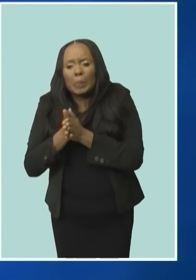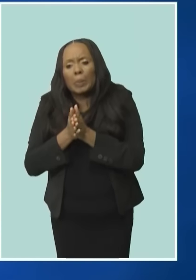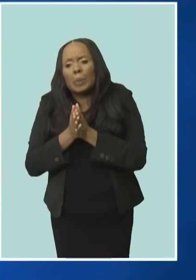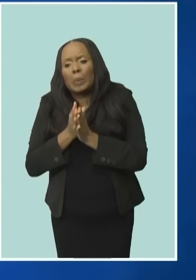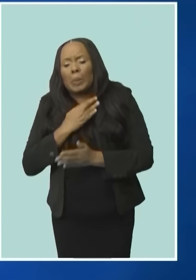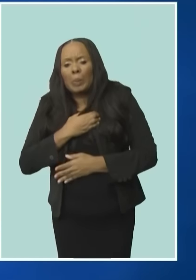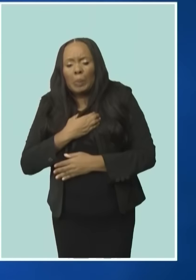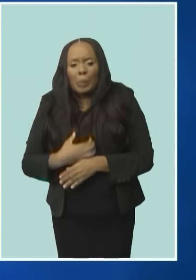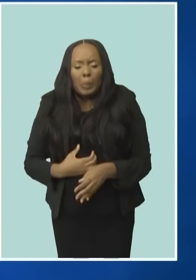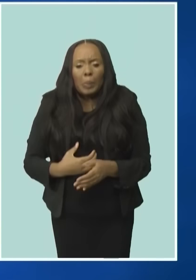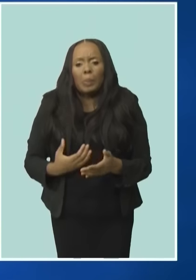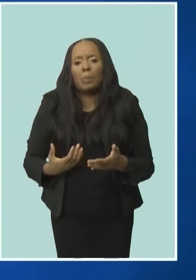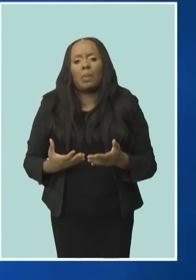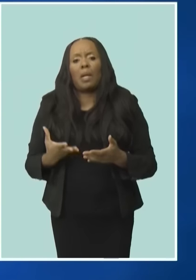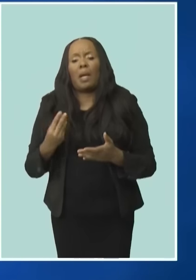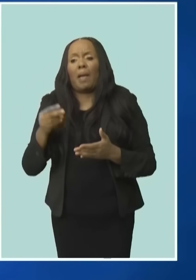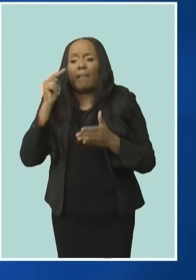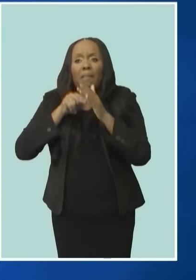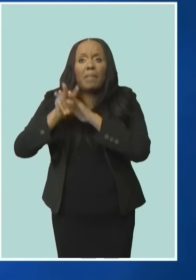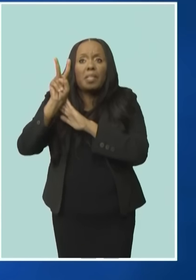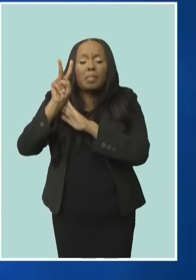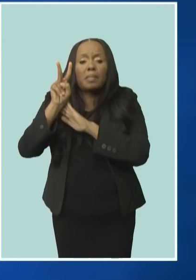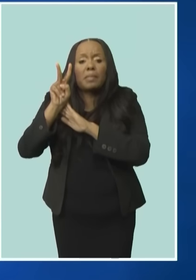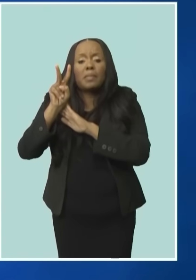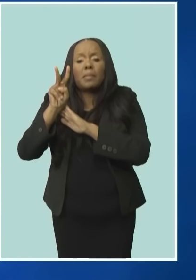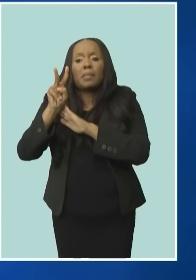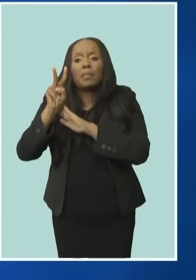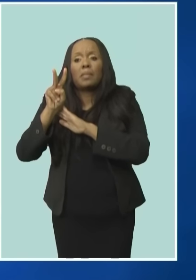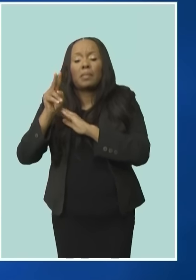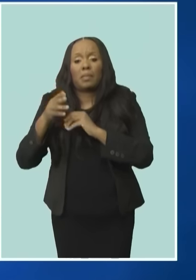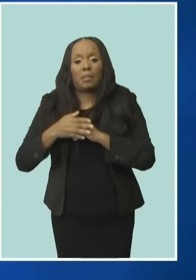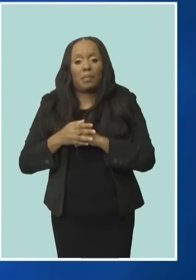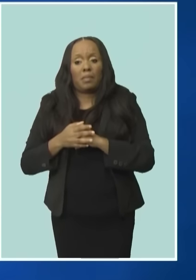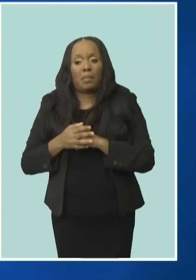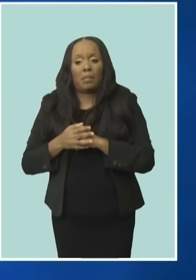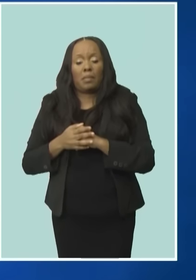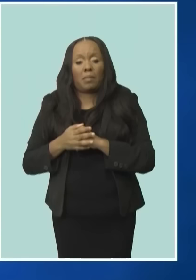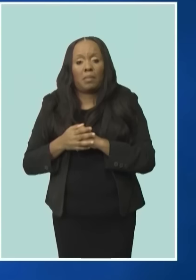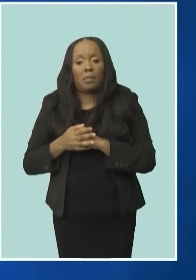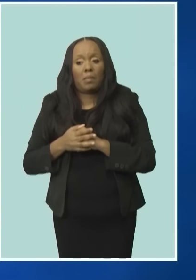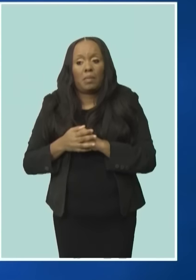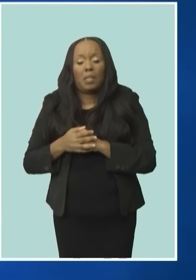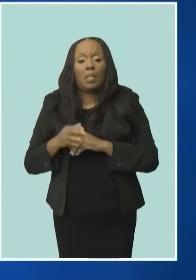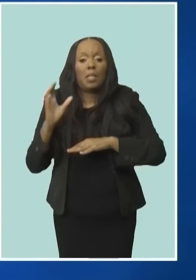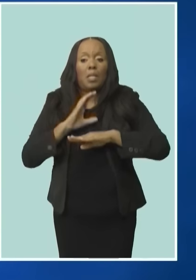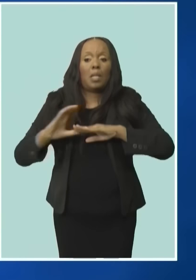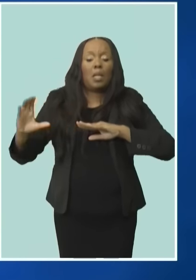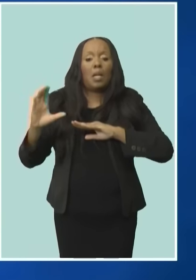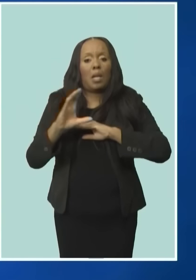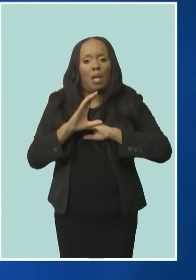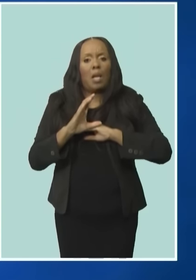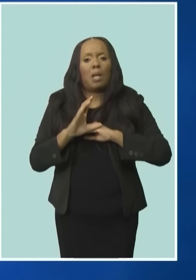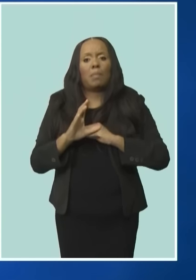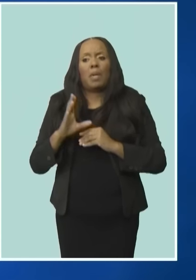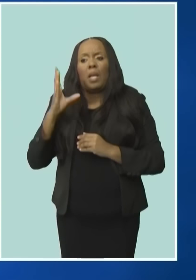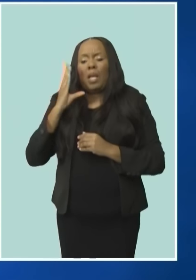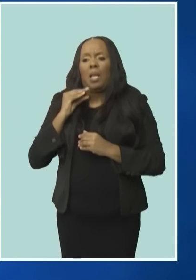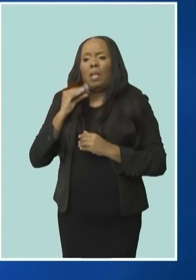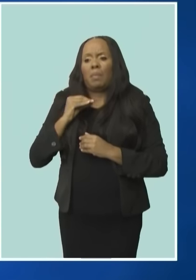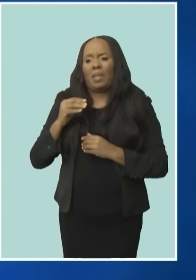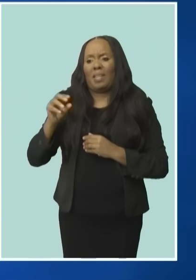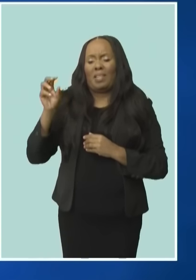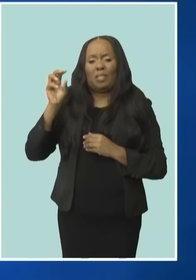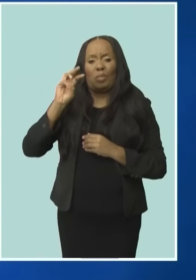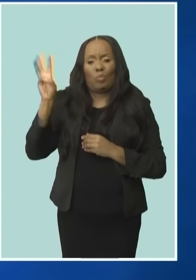dedication, and of course vision as the region faces the uncertainty of a bipolar climate